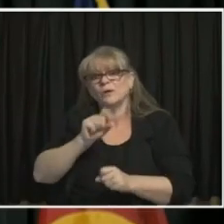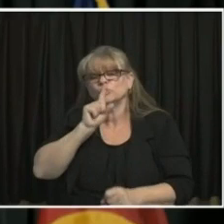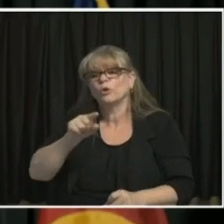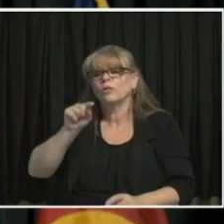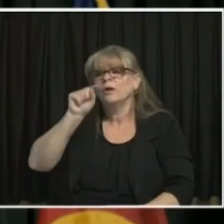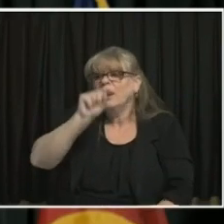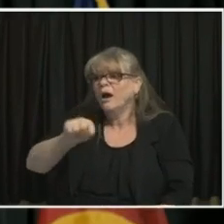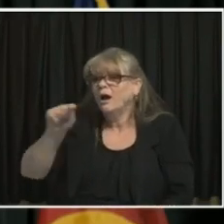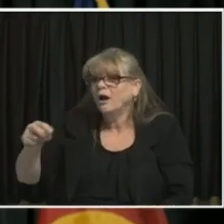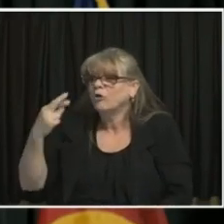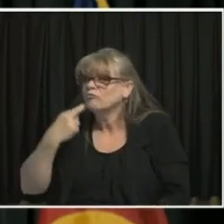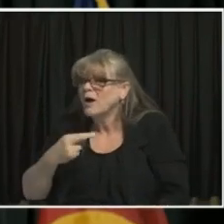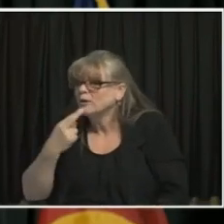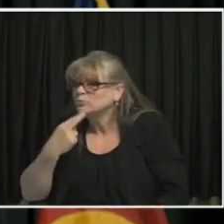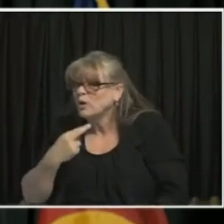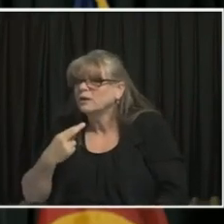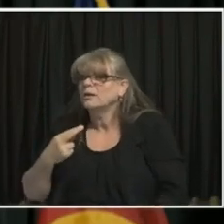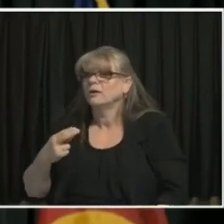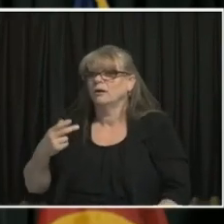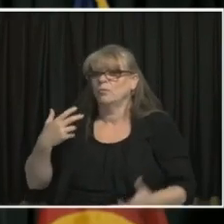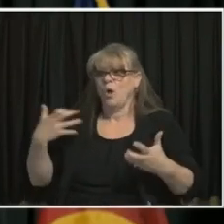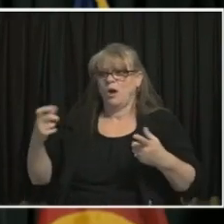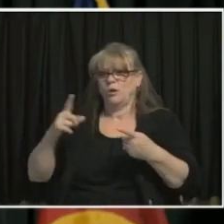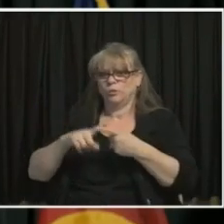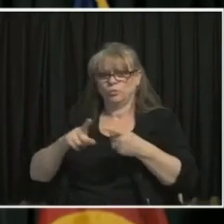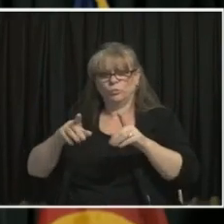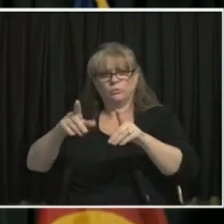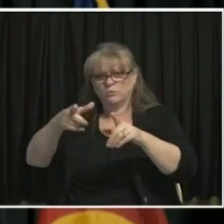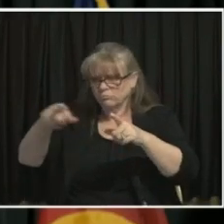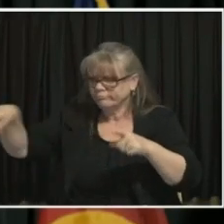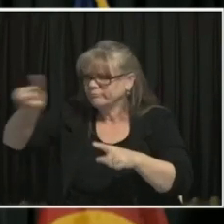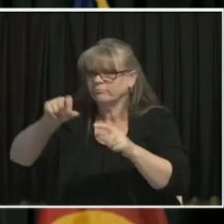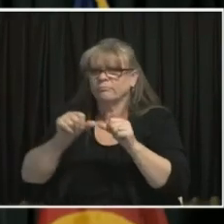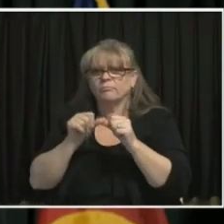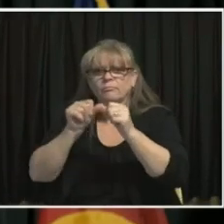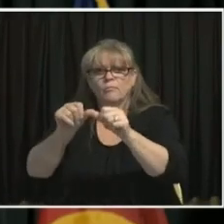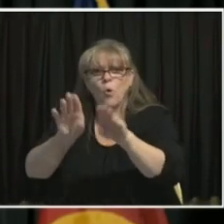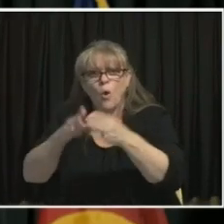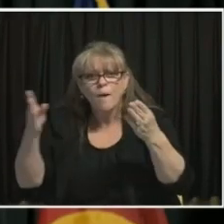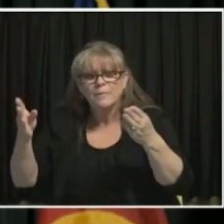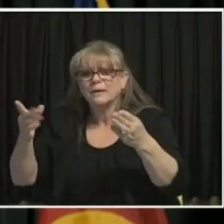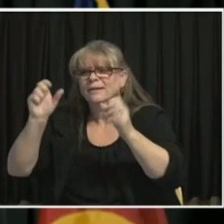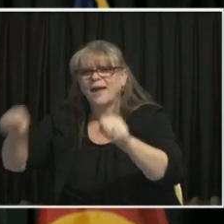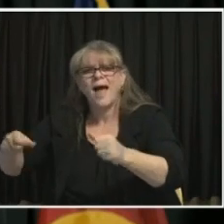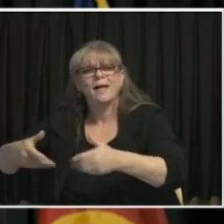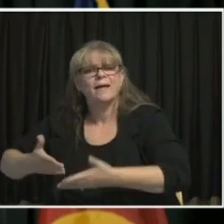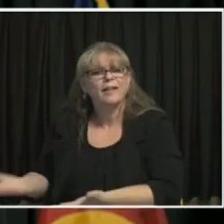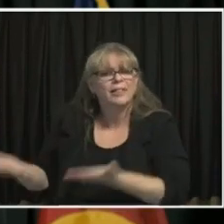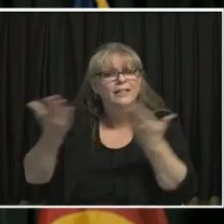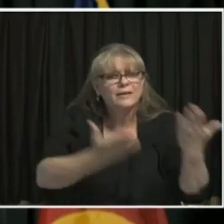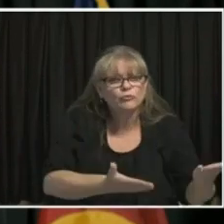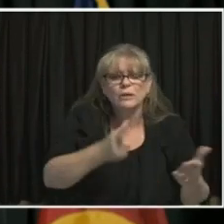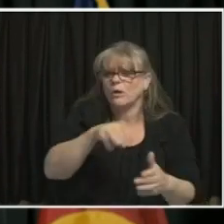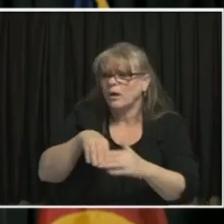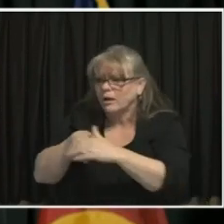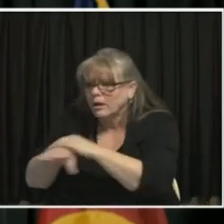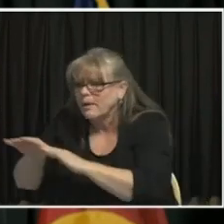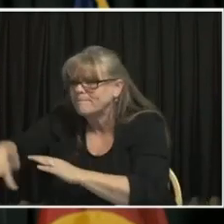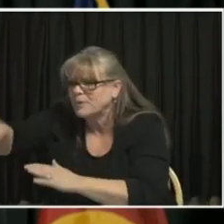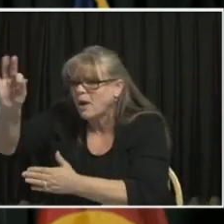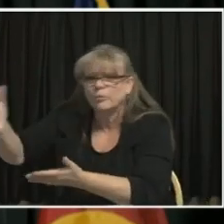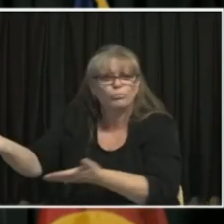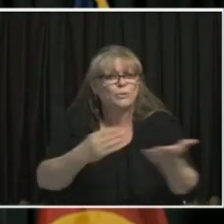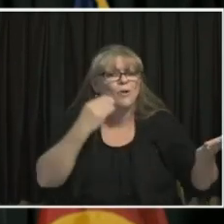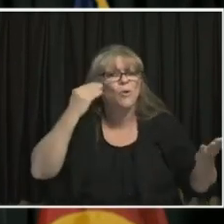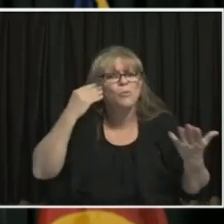delivery with liquor, they can do takeout, they can do delivery. Many restaurants are struggling to get by. We know that. We hope that they're able to open